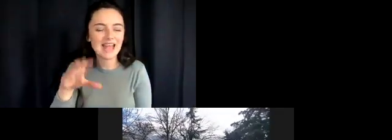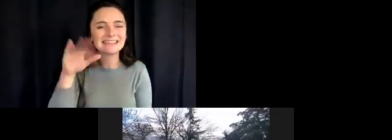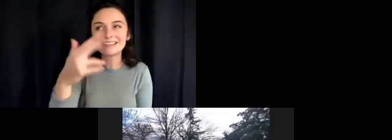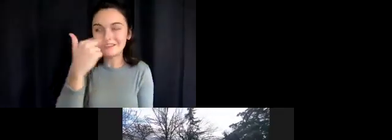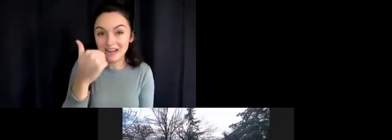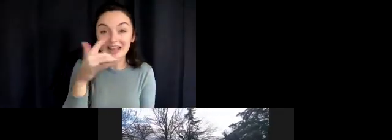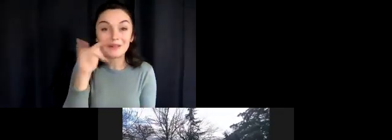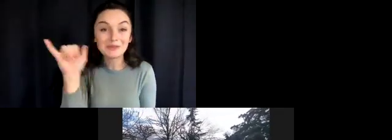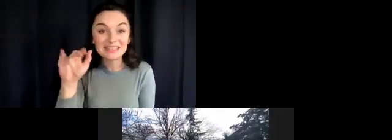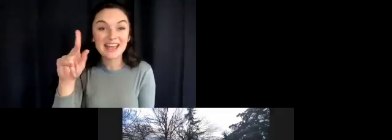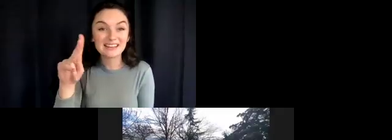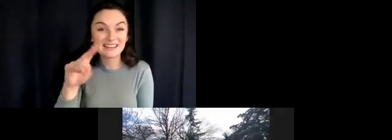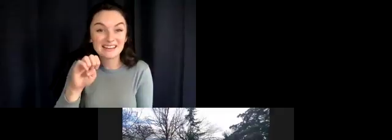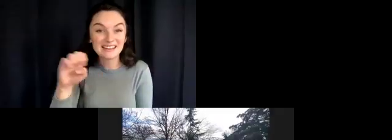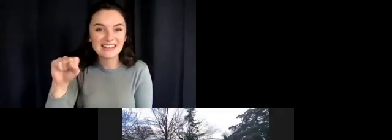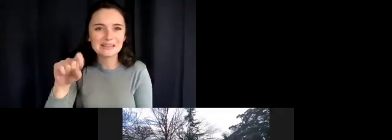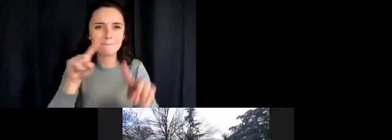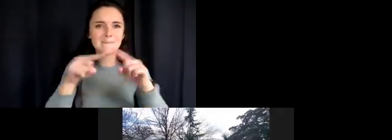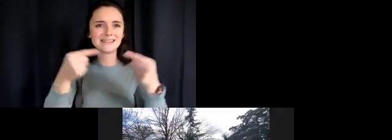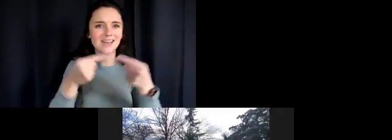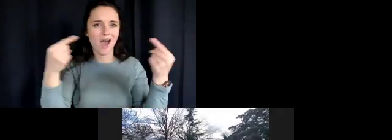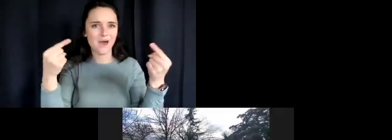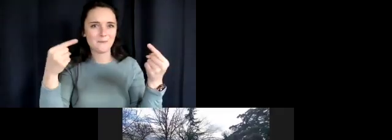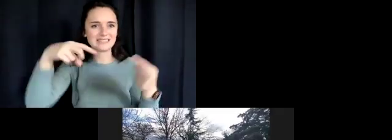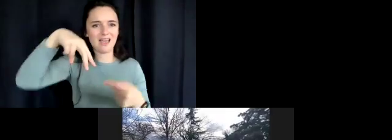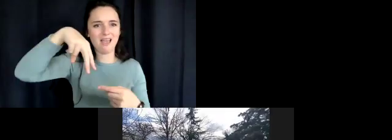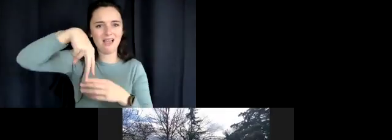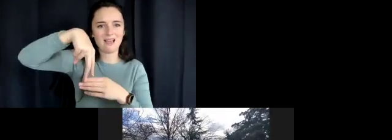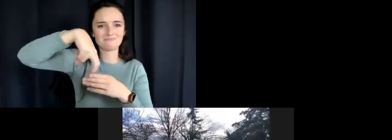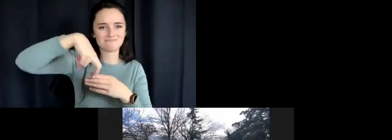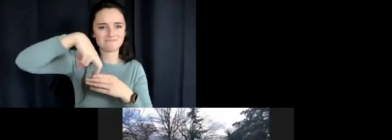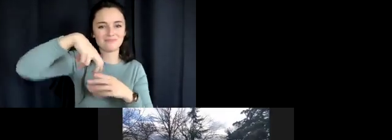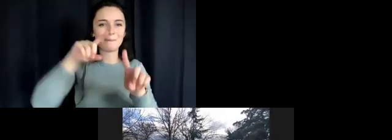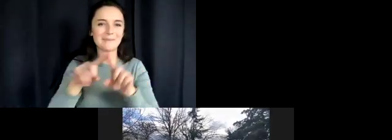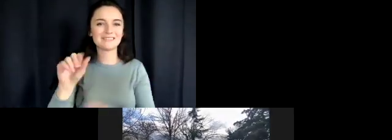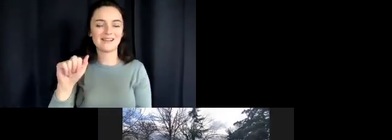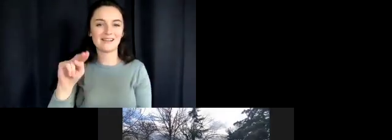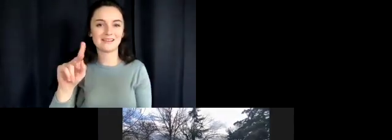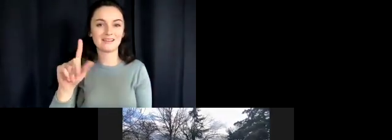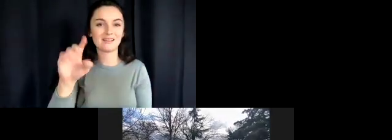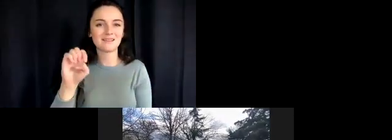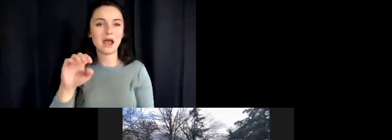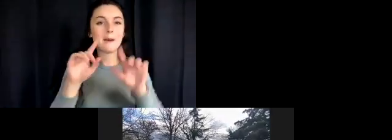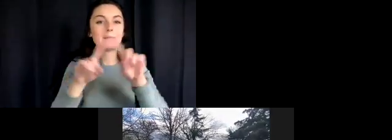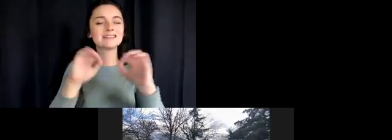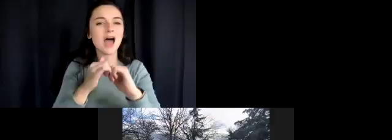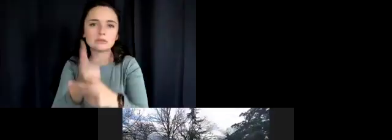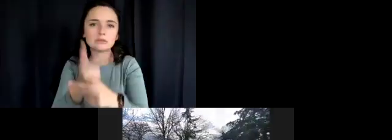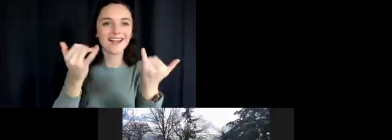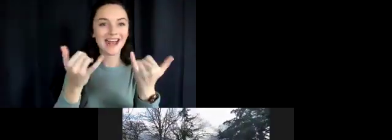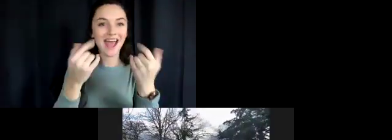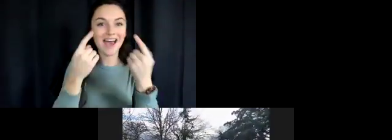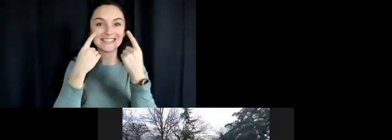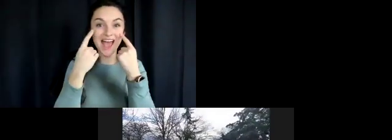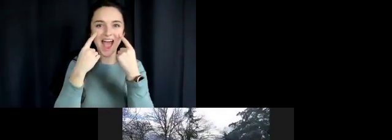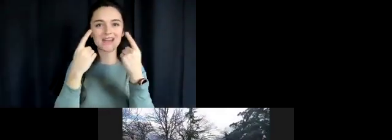actually bend the opposite way. So that would be their ankle. And this is that we're able to tell whether it's a boy or a girl. And that's how we tell them apart. So here